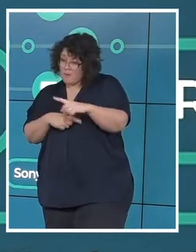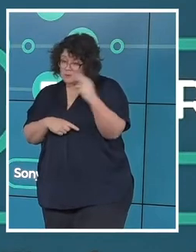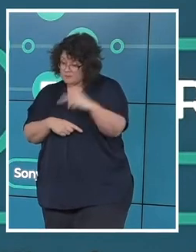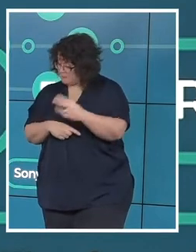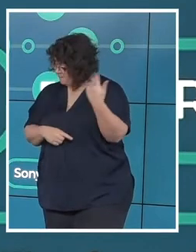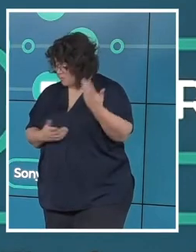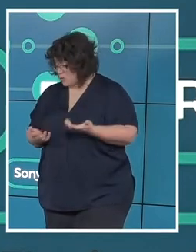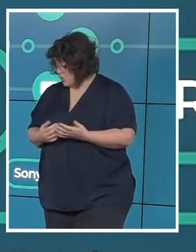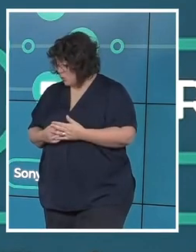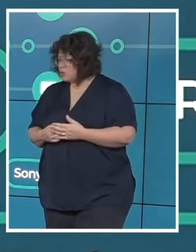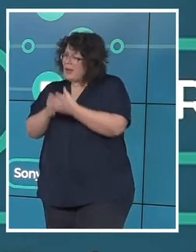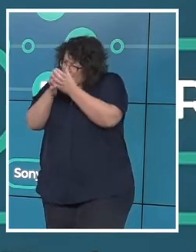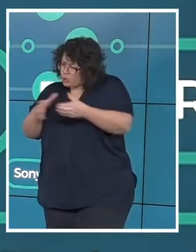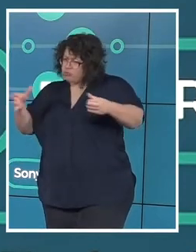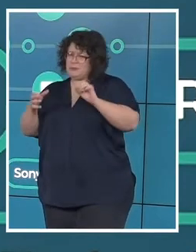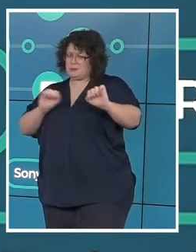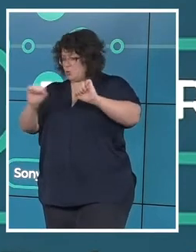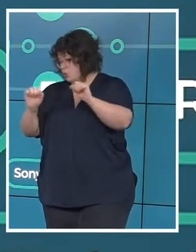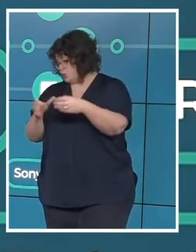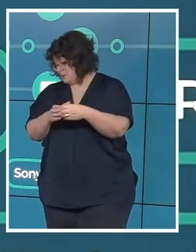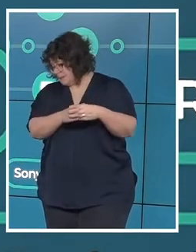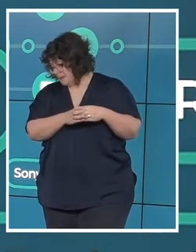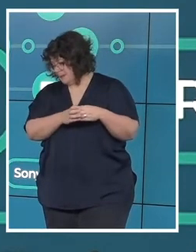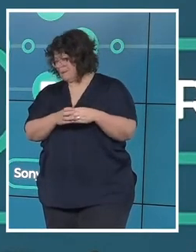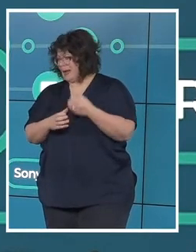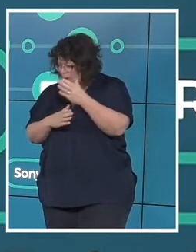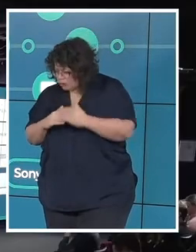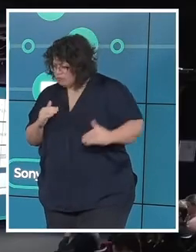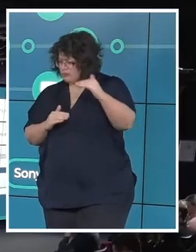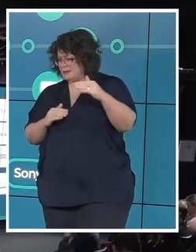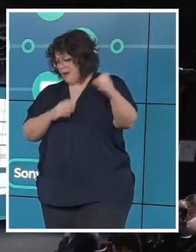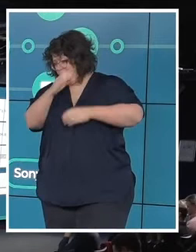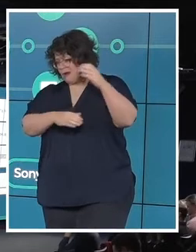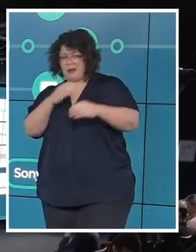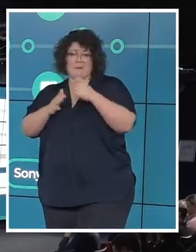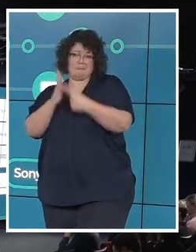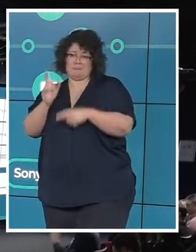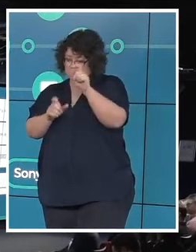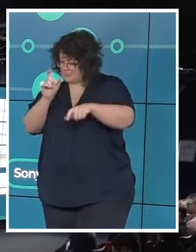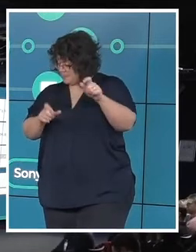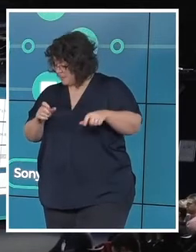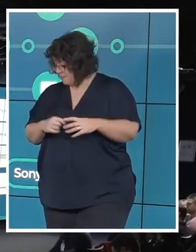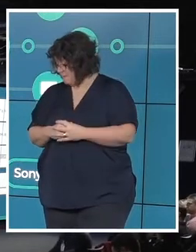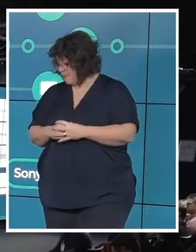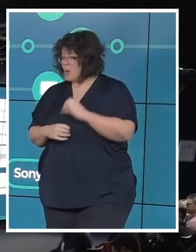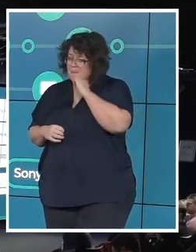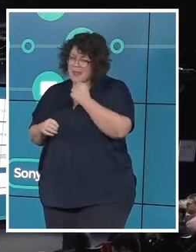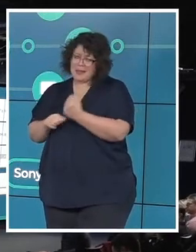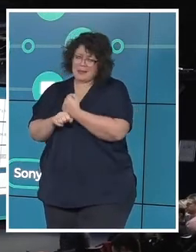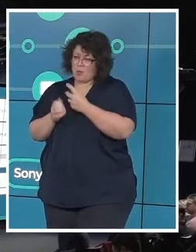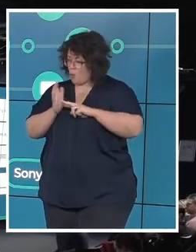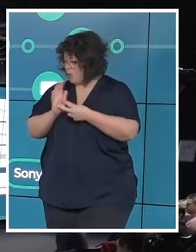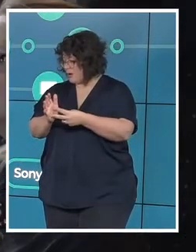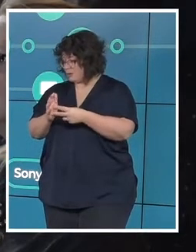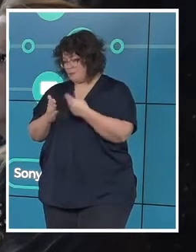whole organization more innovative and talented. That's great. That's great. We've got a couple of minutes left, so I think let's see if we can get a couple